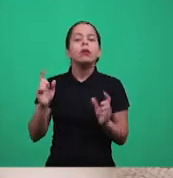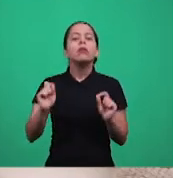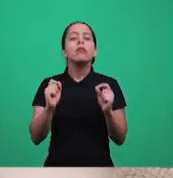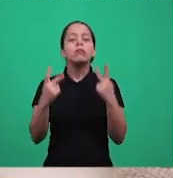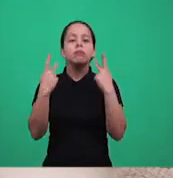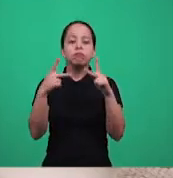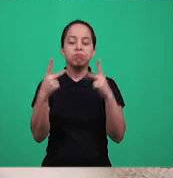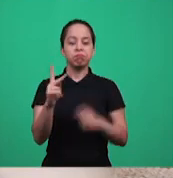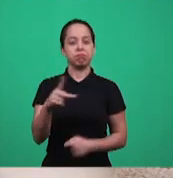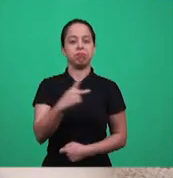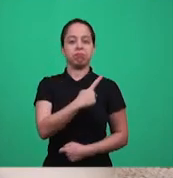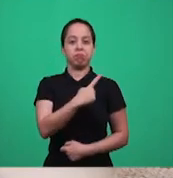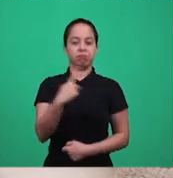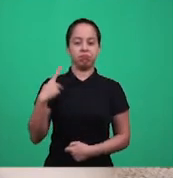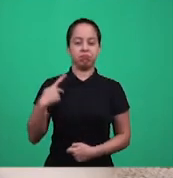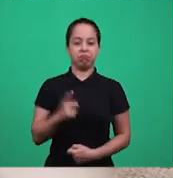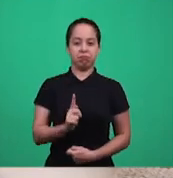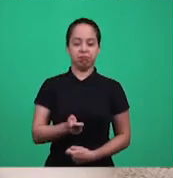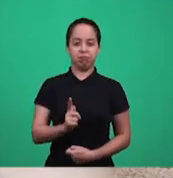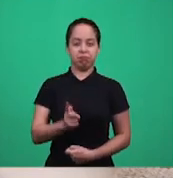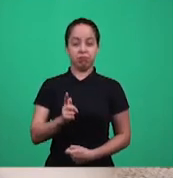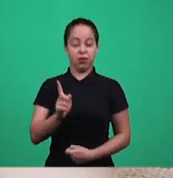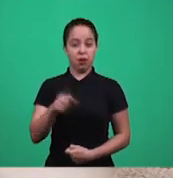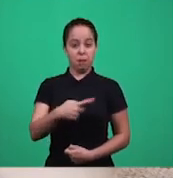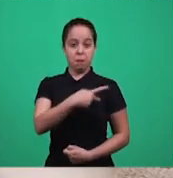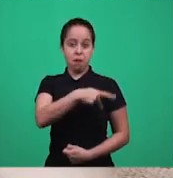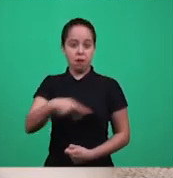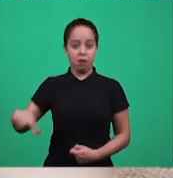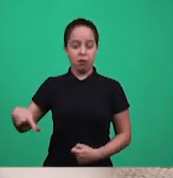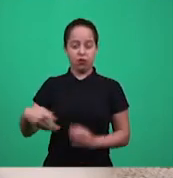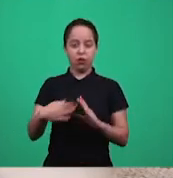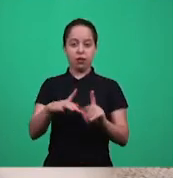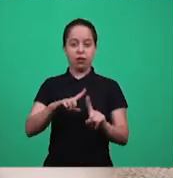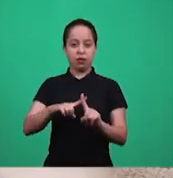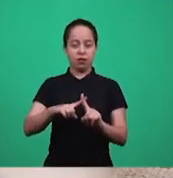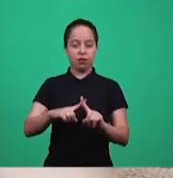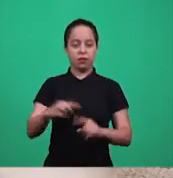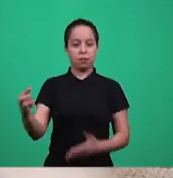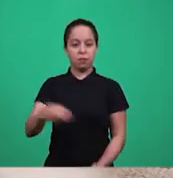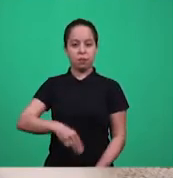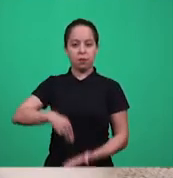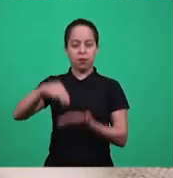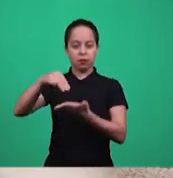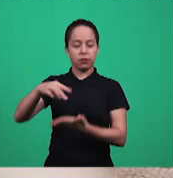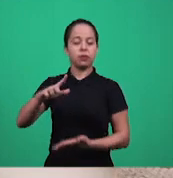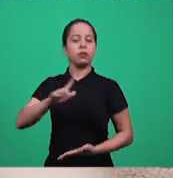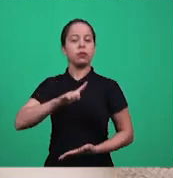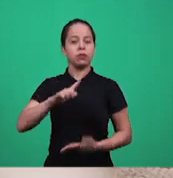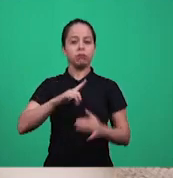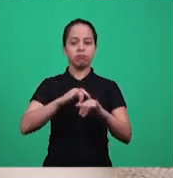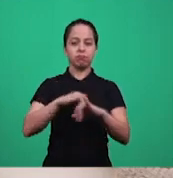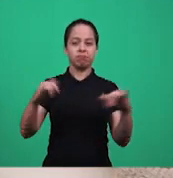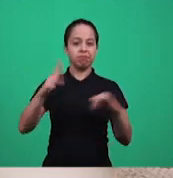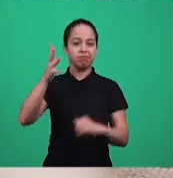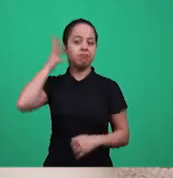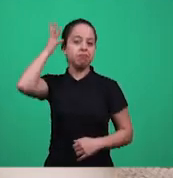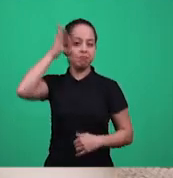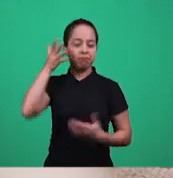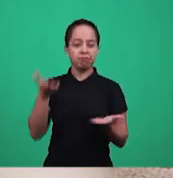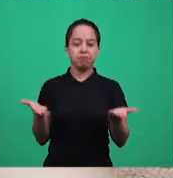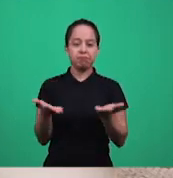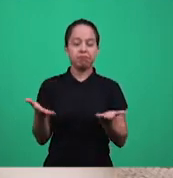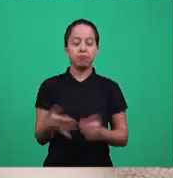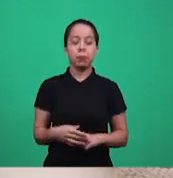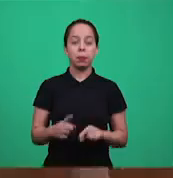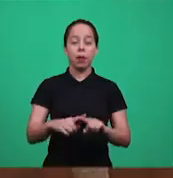Gildo Chigueiros, which is the president of Maranatha Christian Church, and shall transmit from the Lord a message